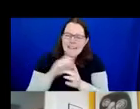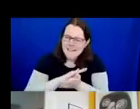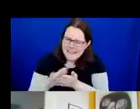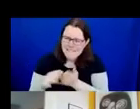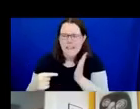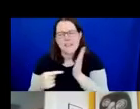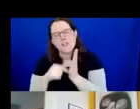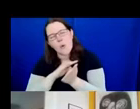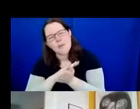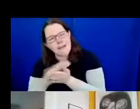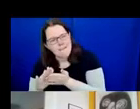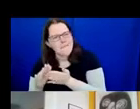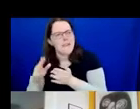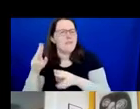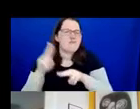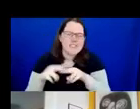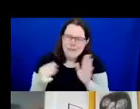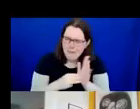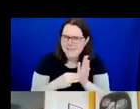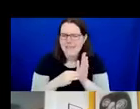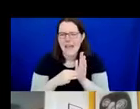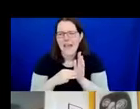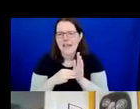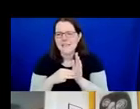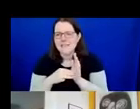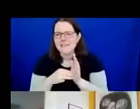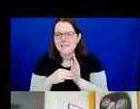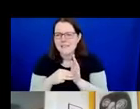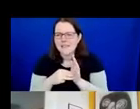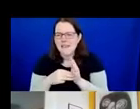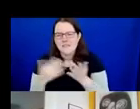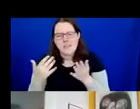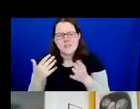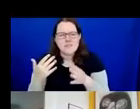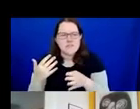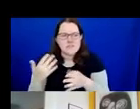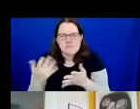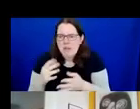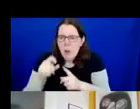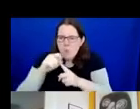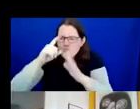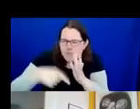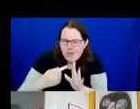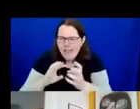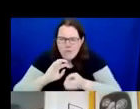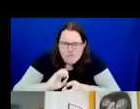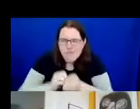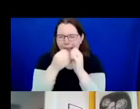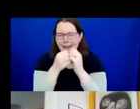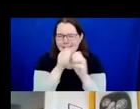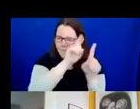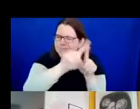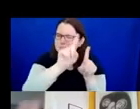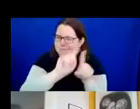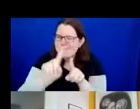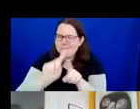Heaton, Francesca Martinez on the kind of suite of creative projects. But again, the key feature, rather